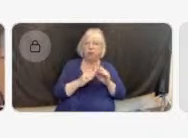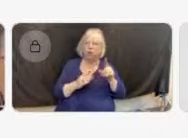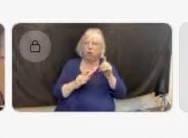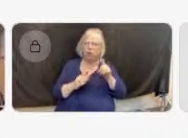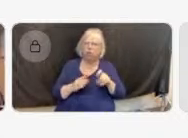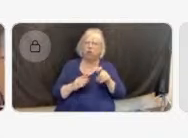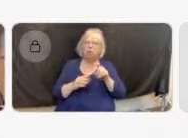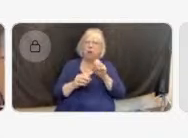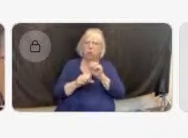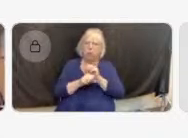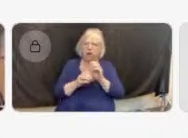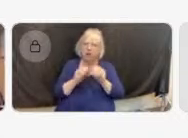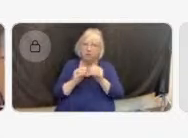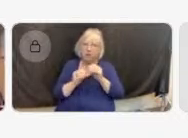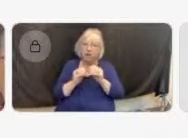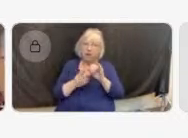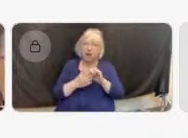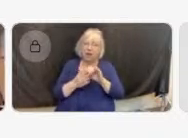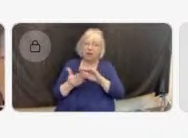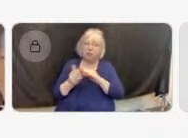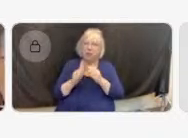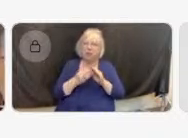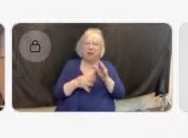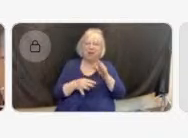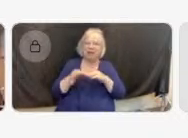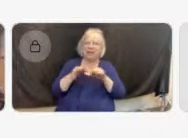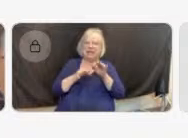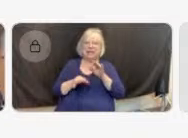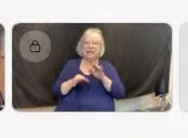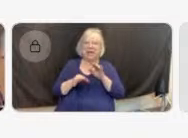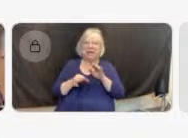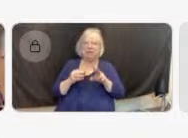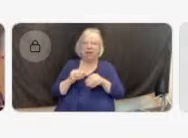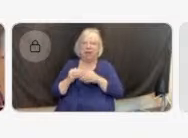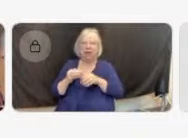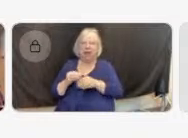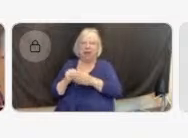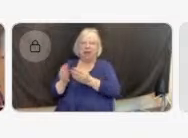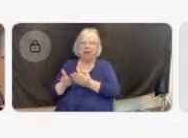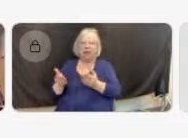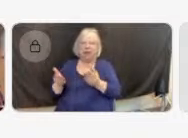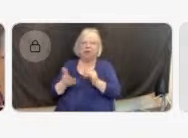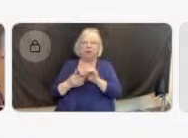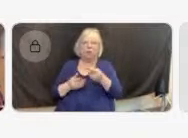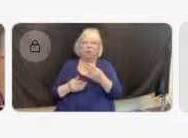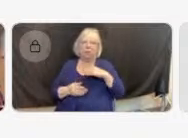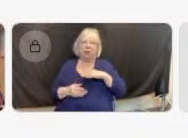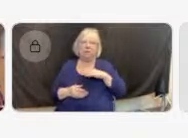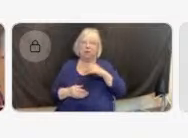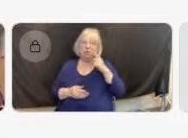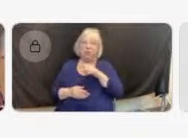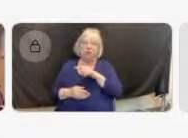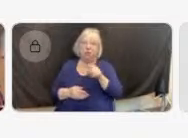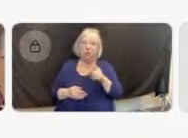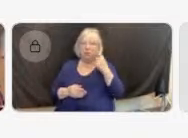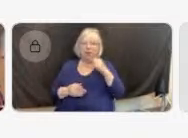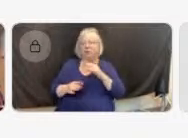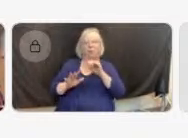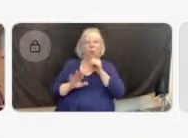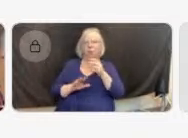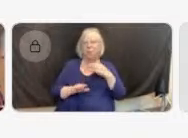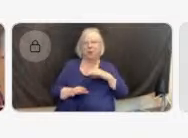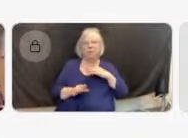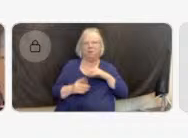fix this community instead of steady adding things that's only beneficial for you, because it's not beneficial for us.